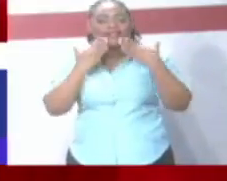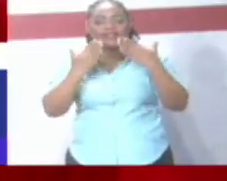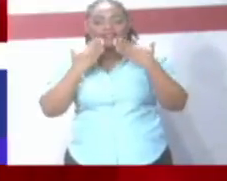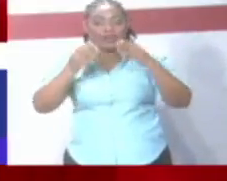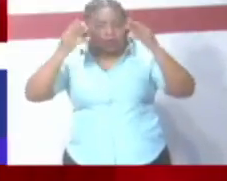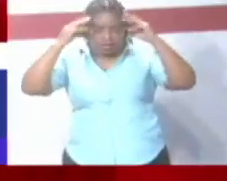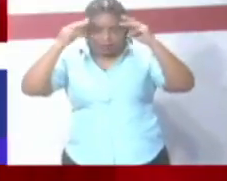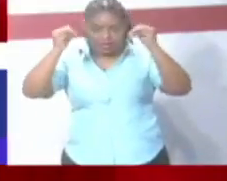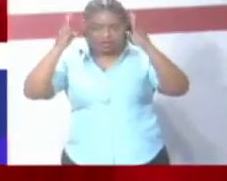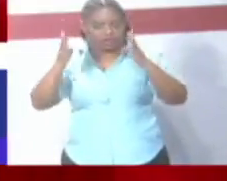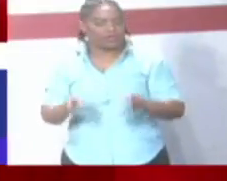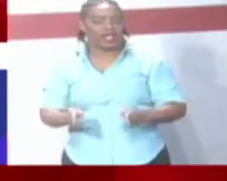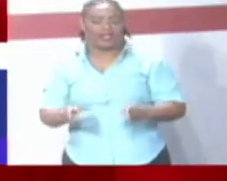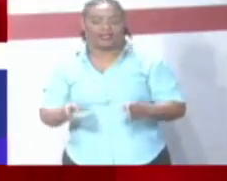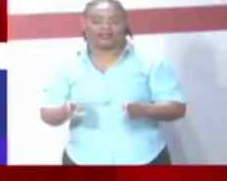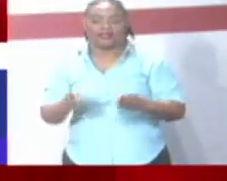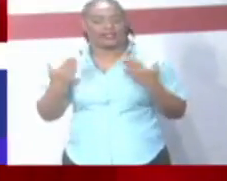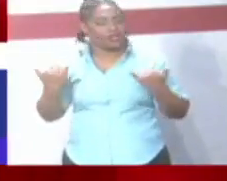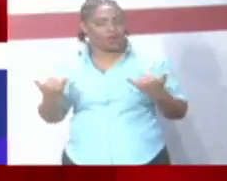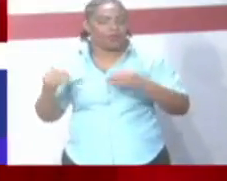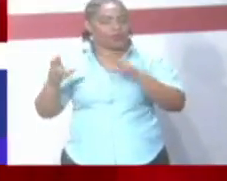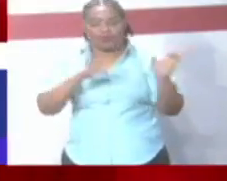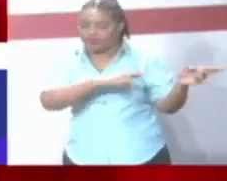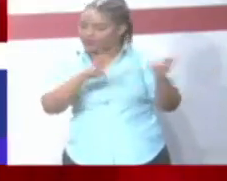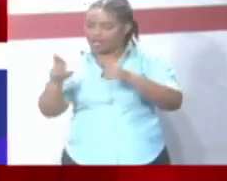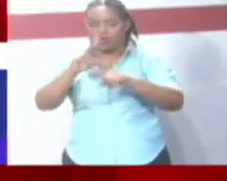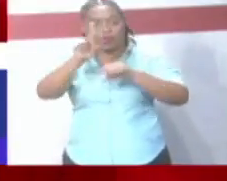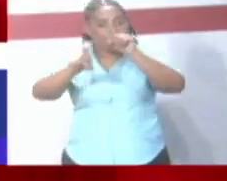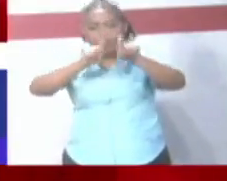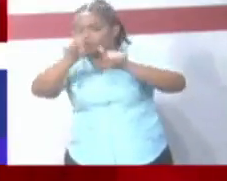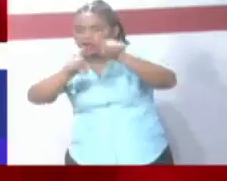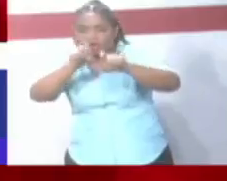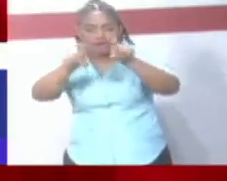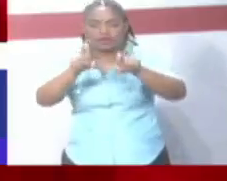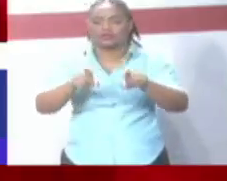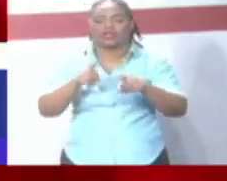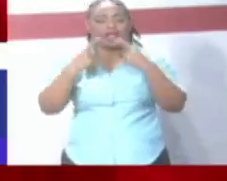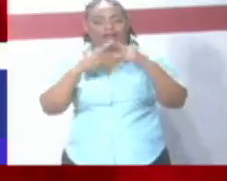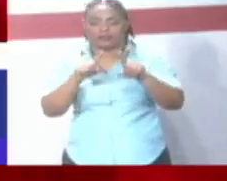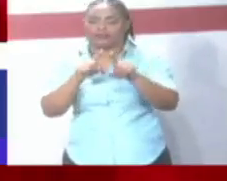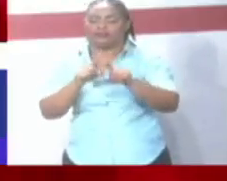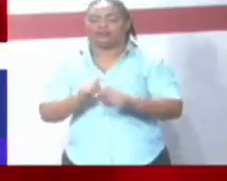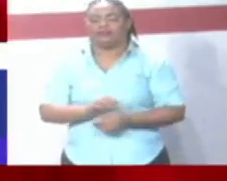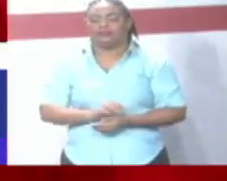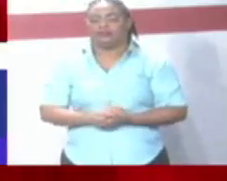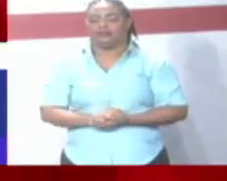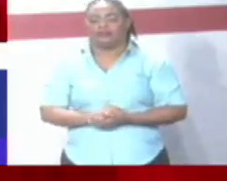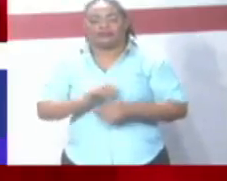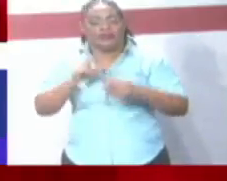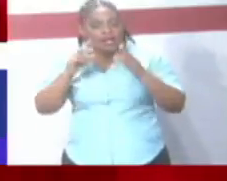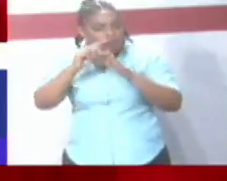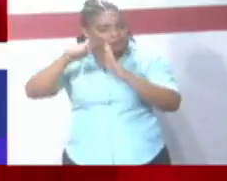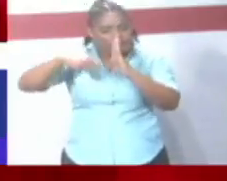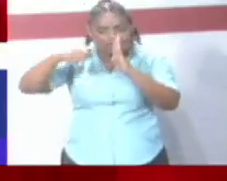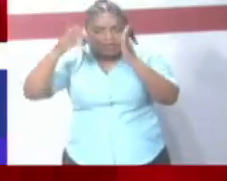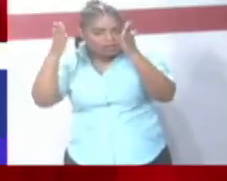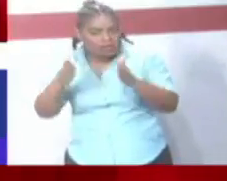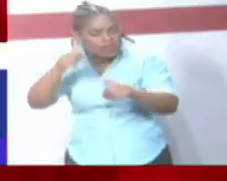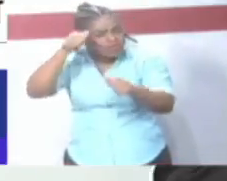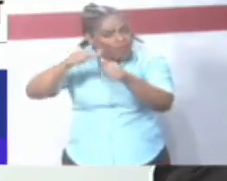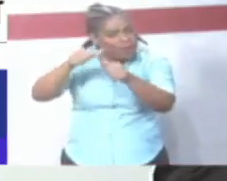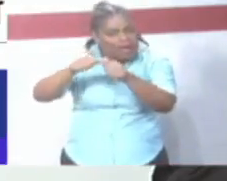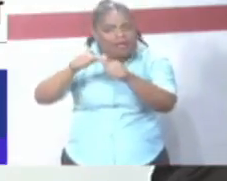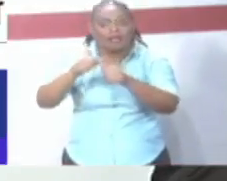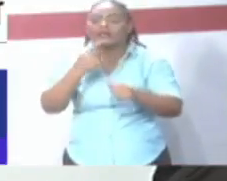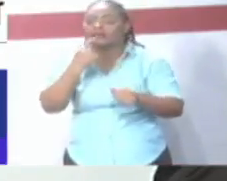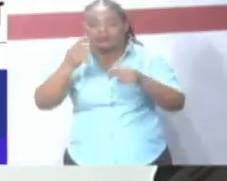next is the question and answer segment, and we want to remind our representatives to state your name and the name of the media house that